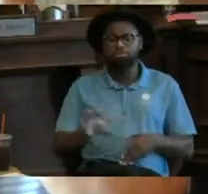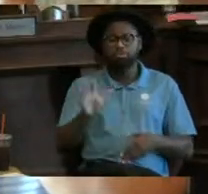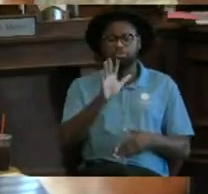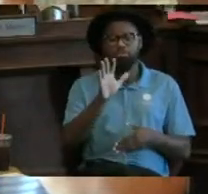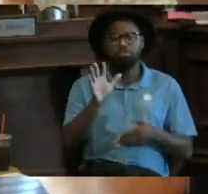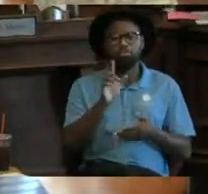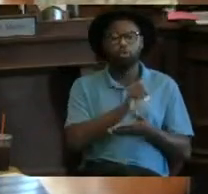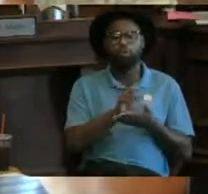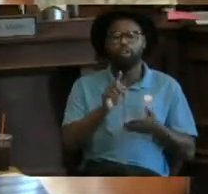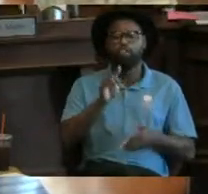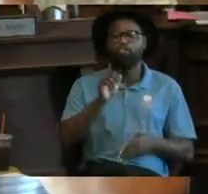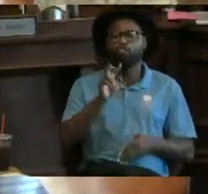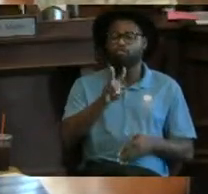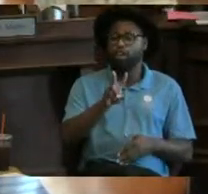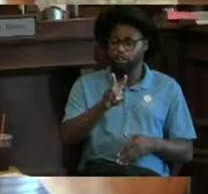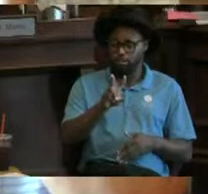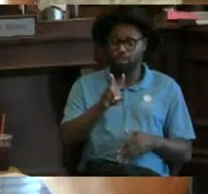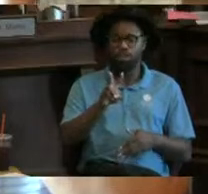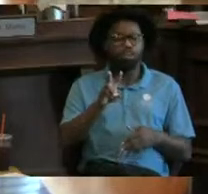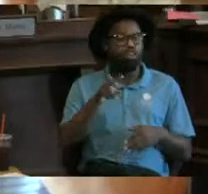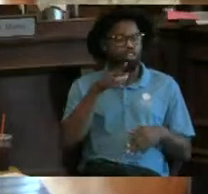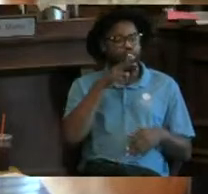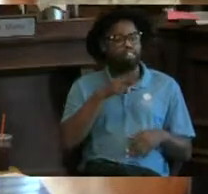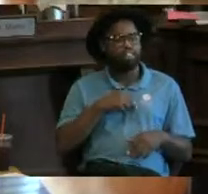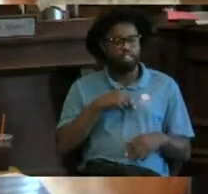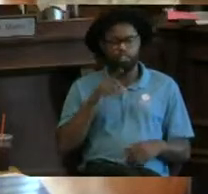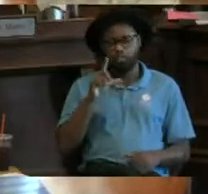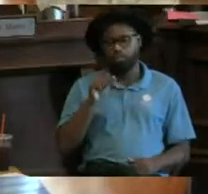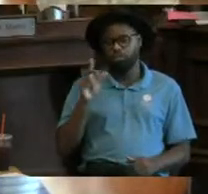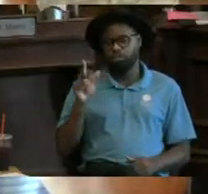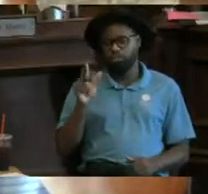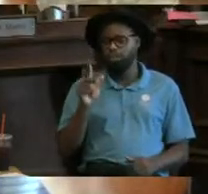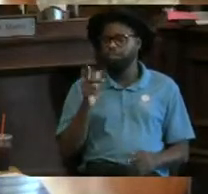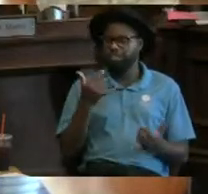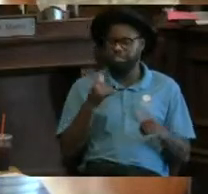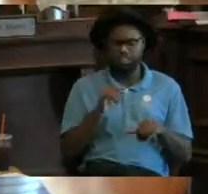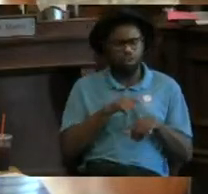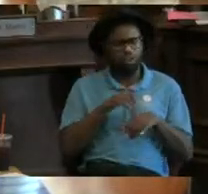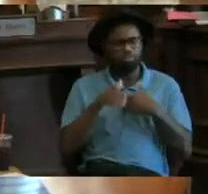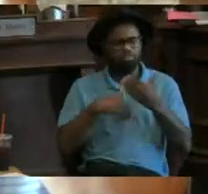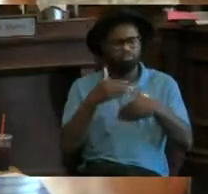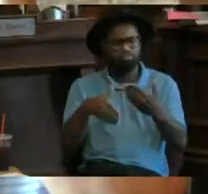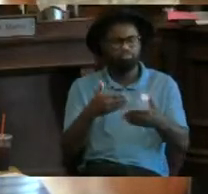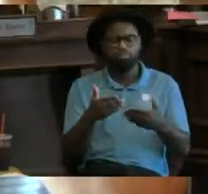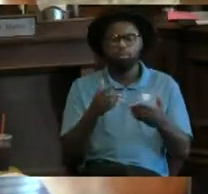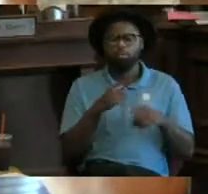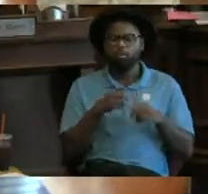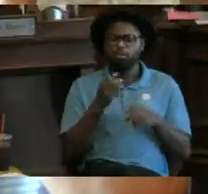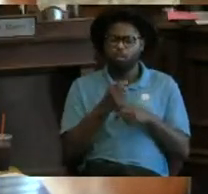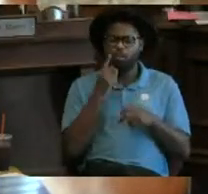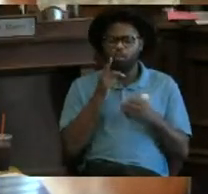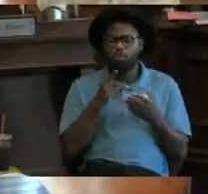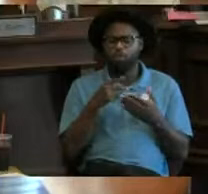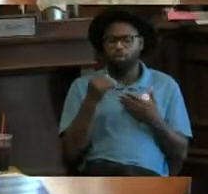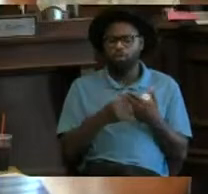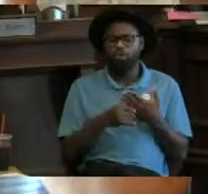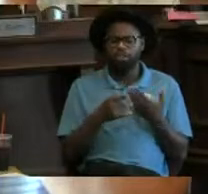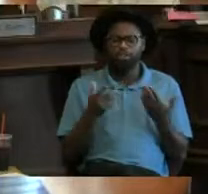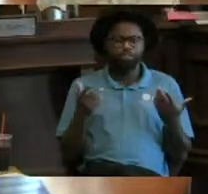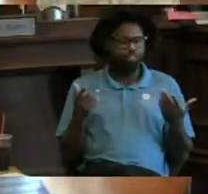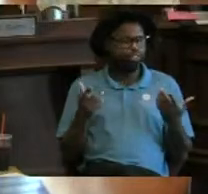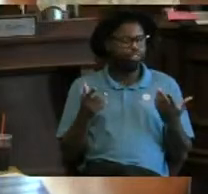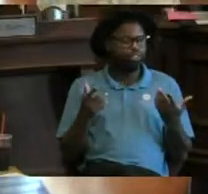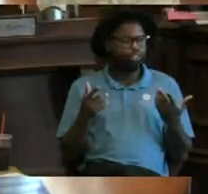around Thanksgiving of 2023. So we're still very much on, but no, this is pretty typical for projects where we, like I would use Karen's